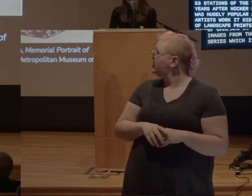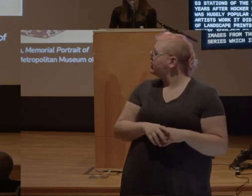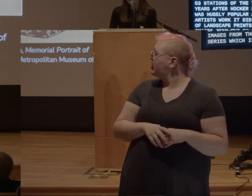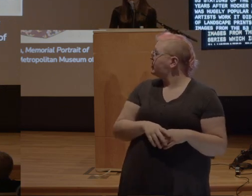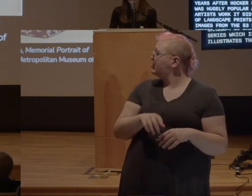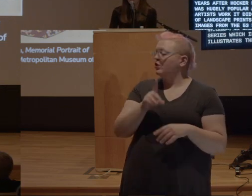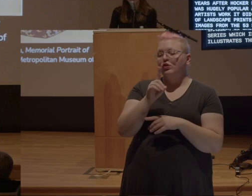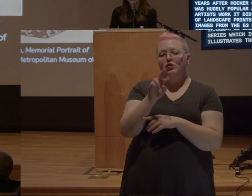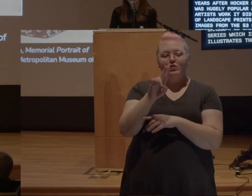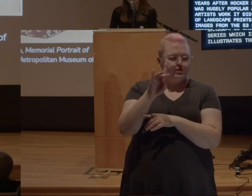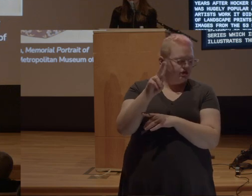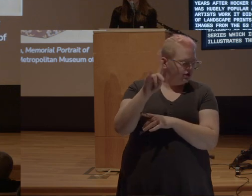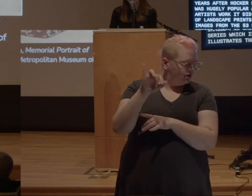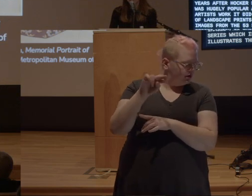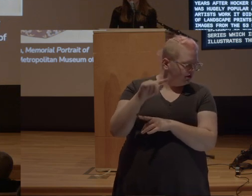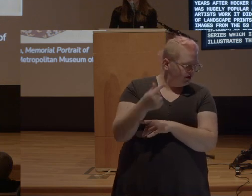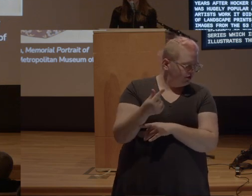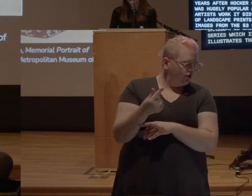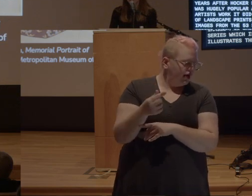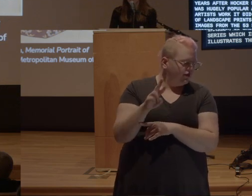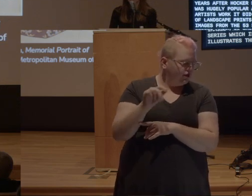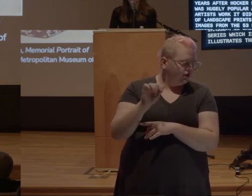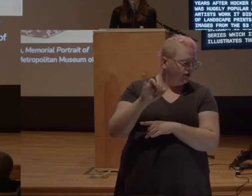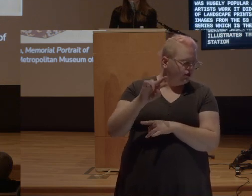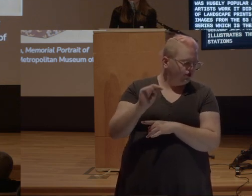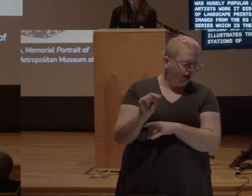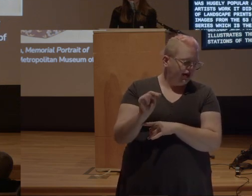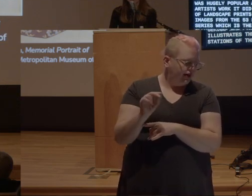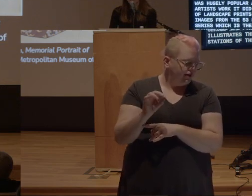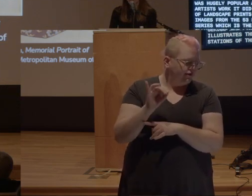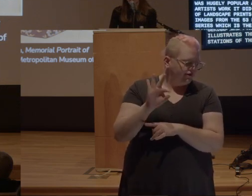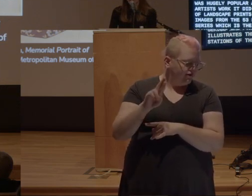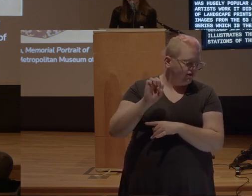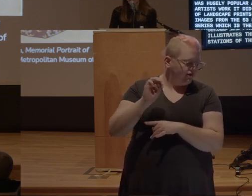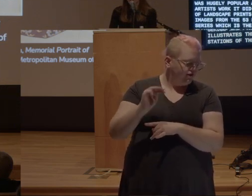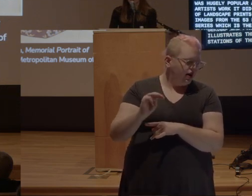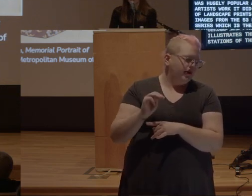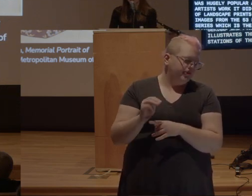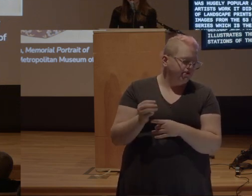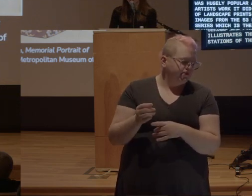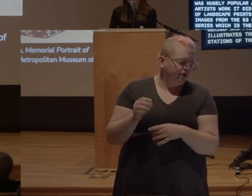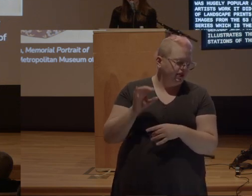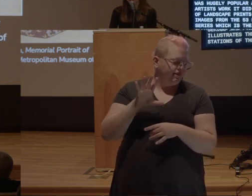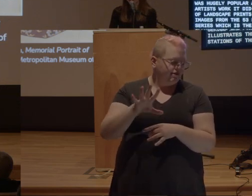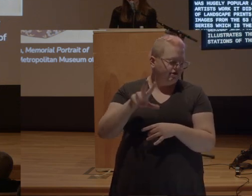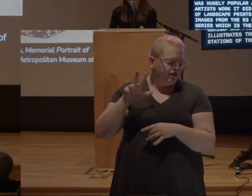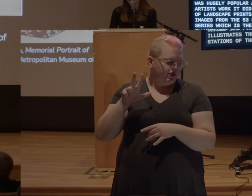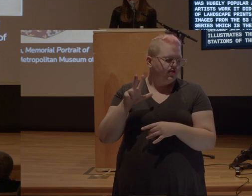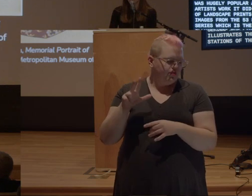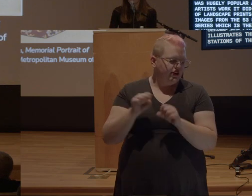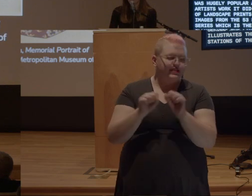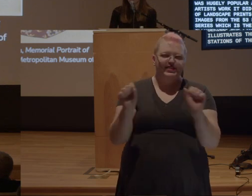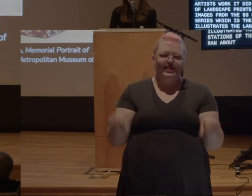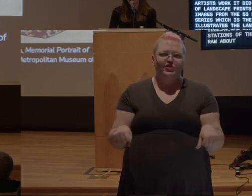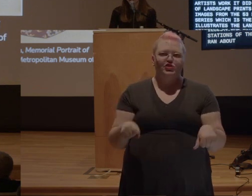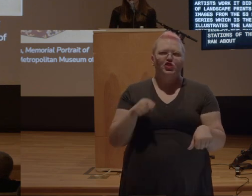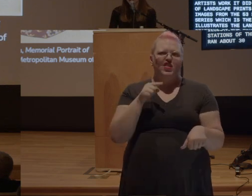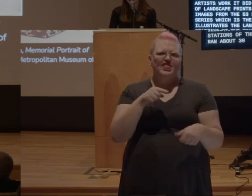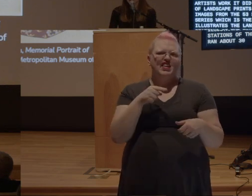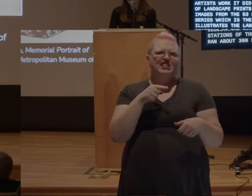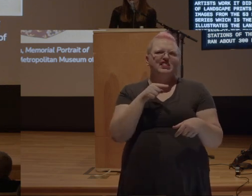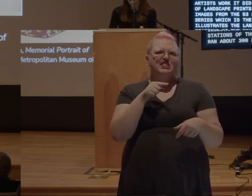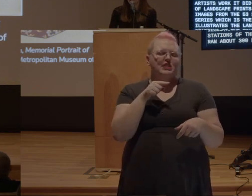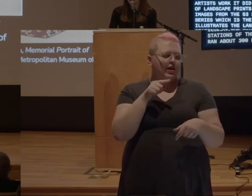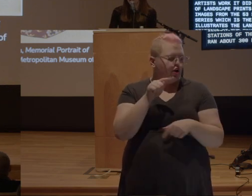the landscape around the 53 post stations of the Tokaido, which is a highway that ran about 300